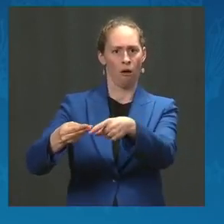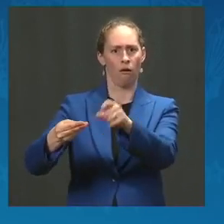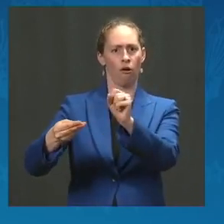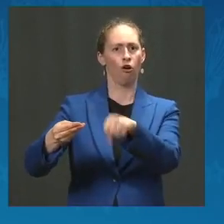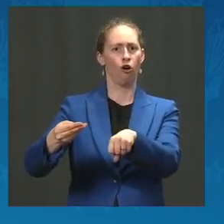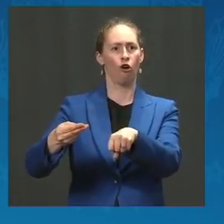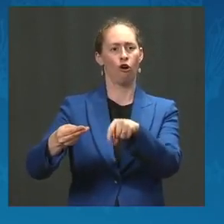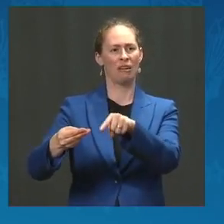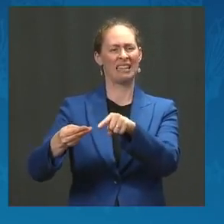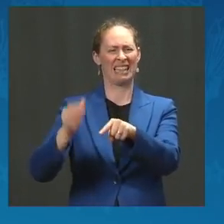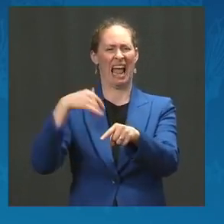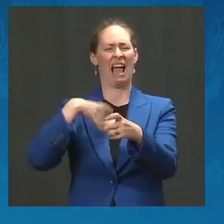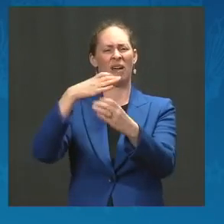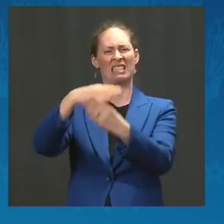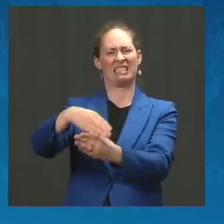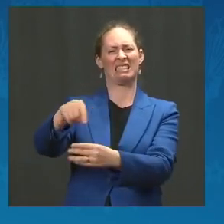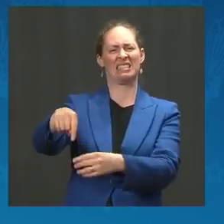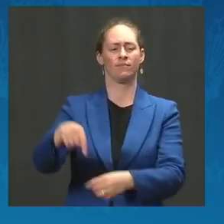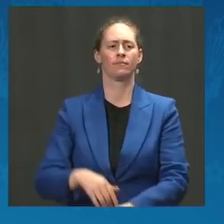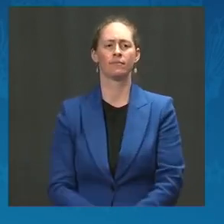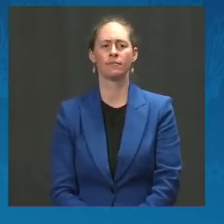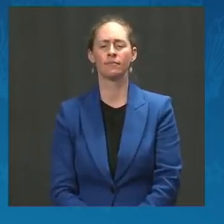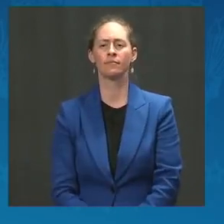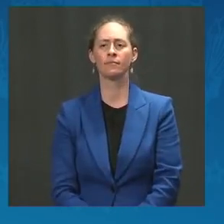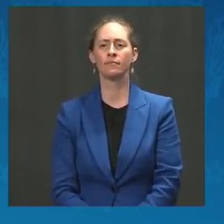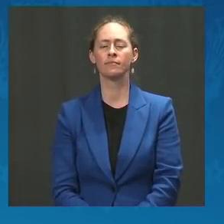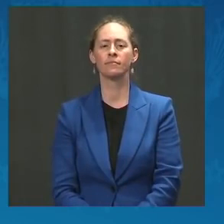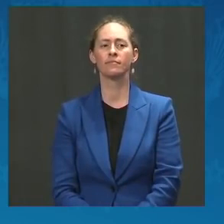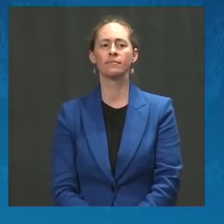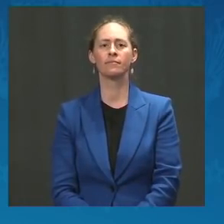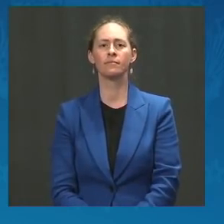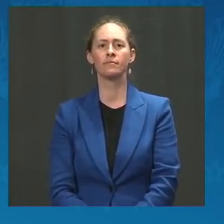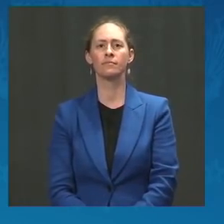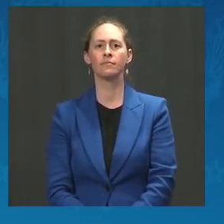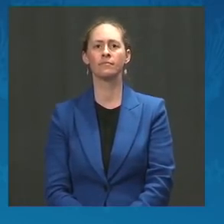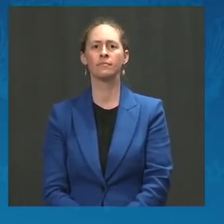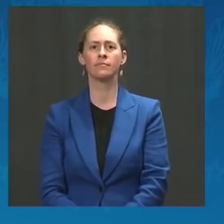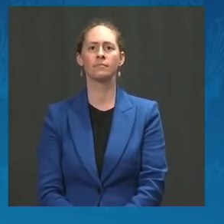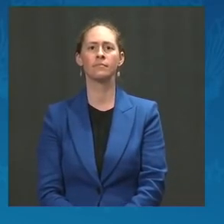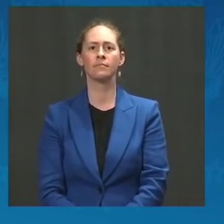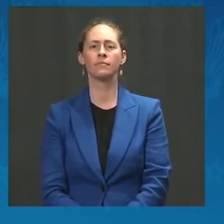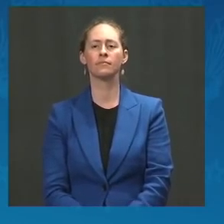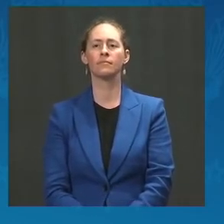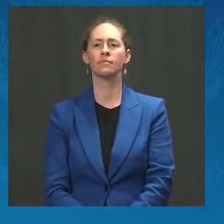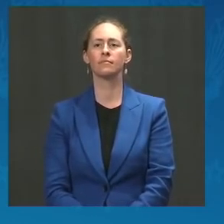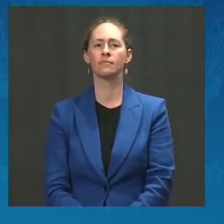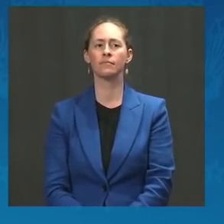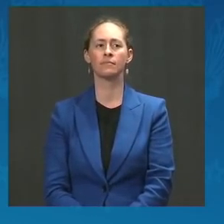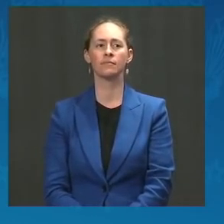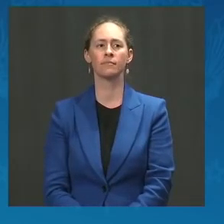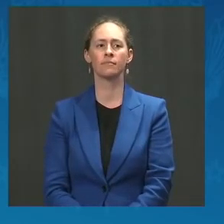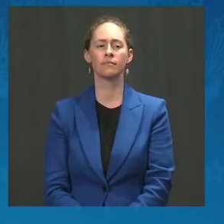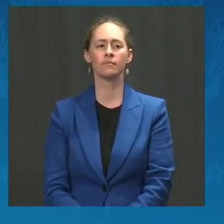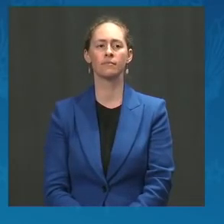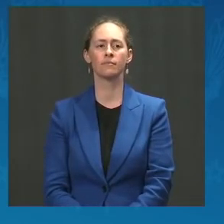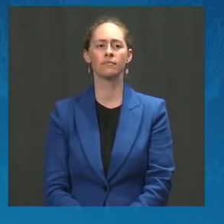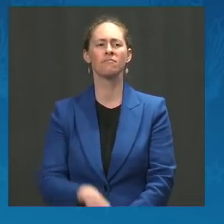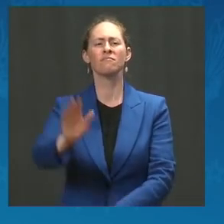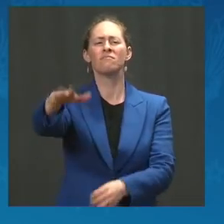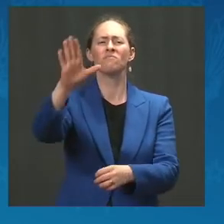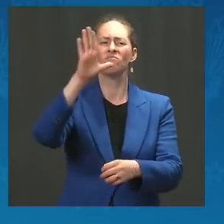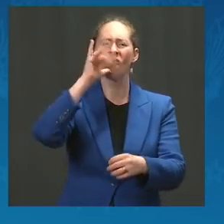much, Mr. President. Thank you. I wanted to ask, why not require that the people show